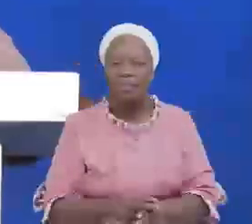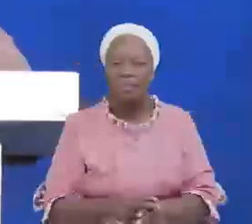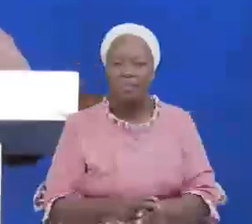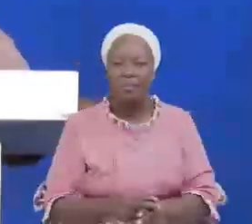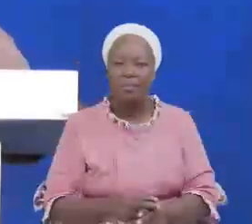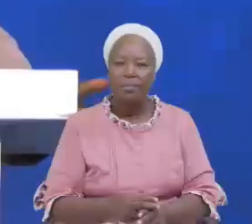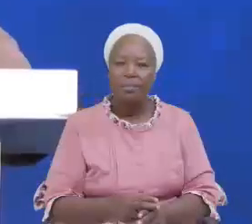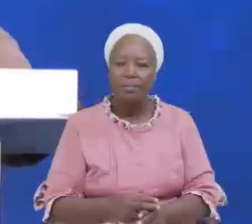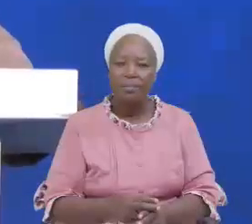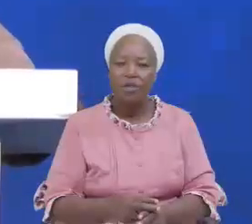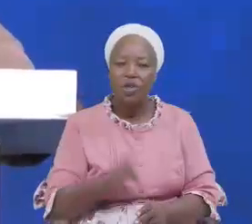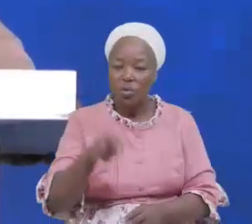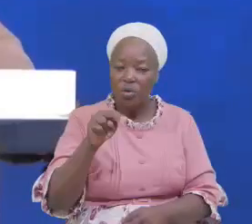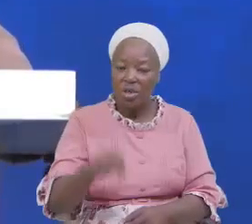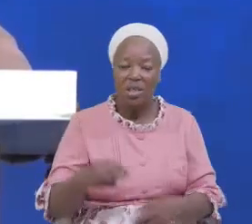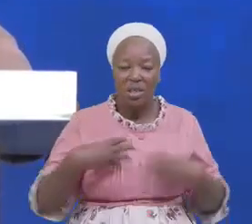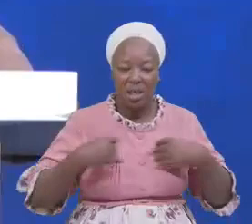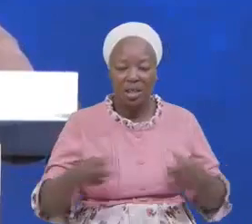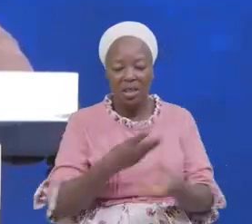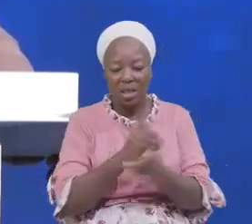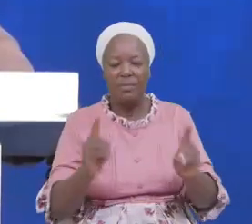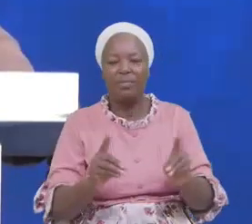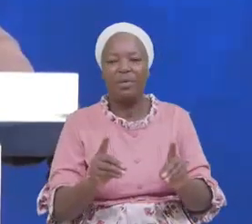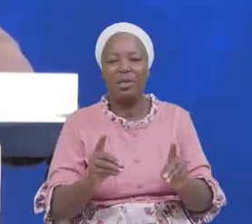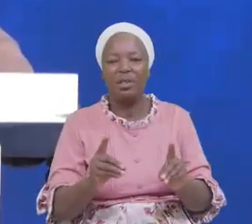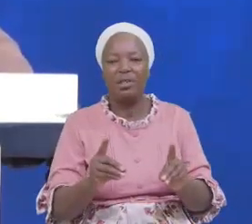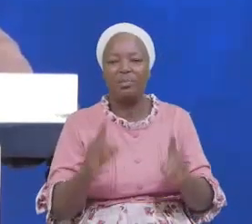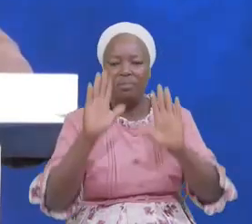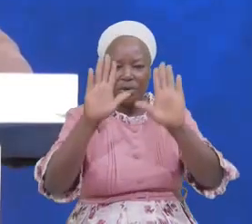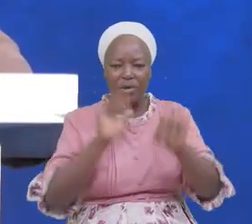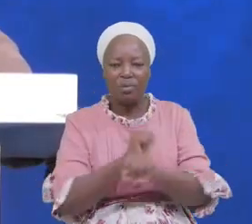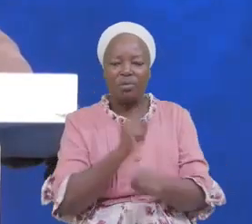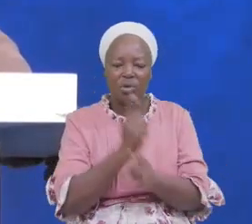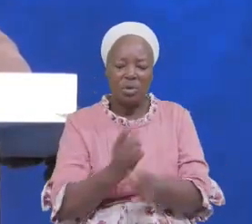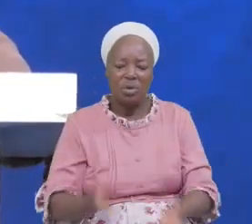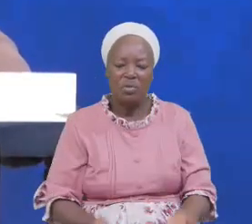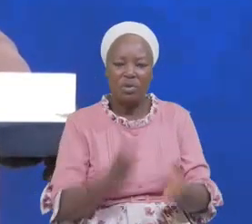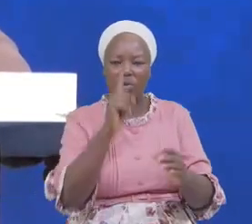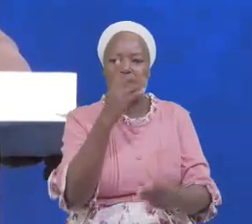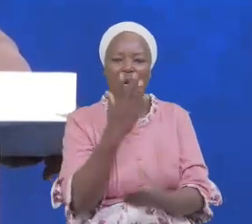You need healing, deliverance, miracle, just raise up one hand